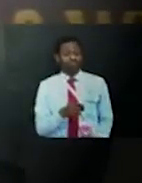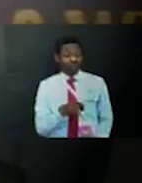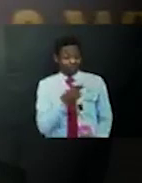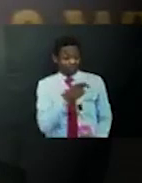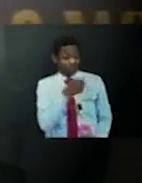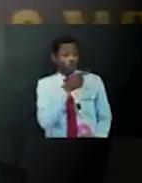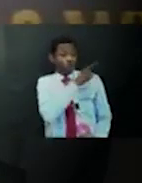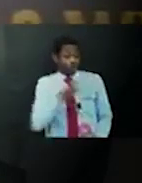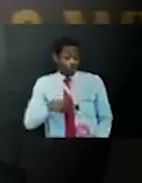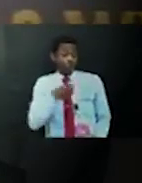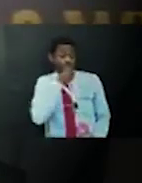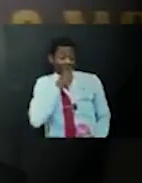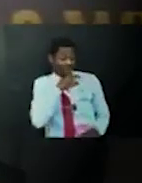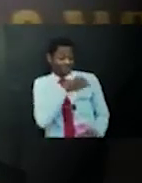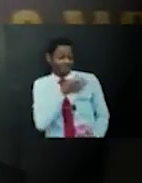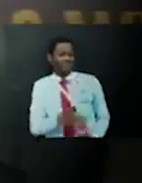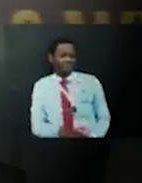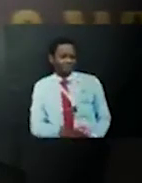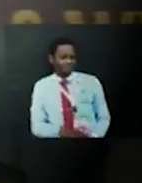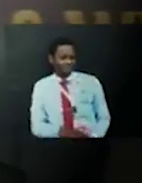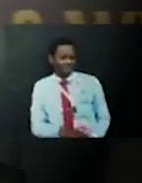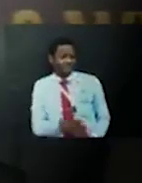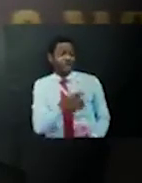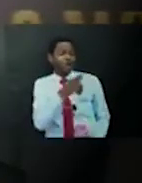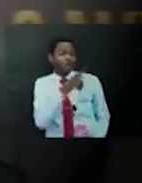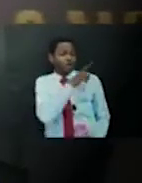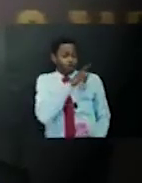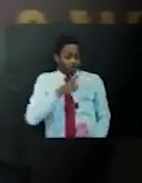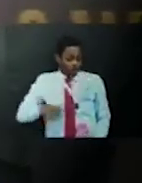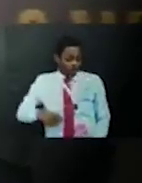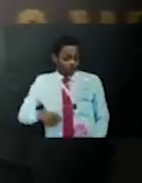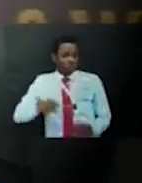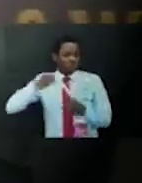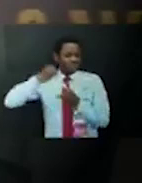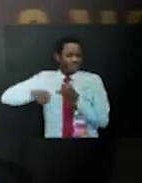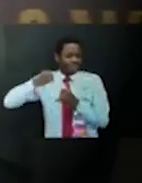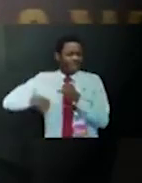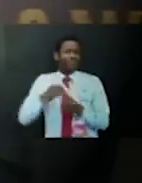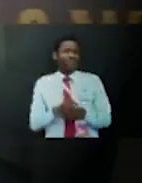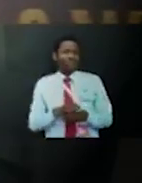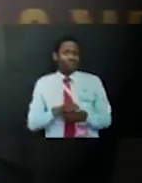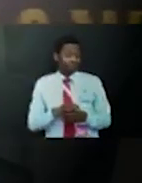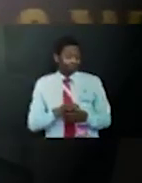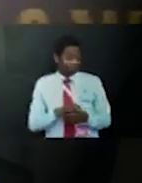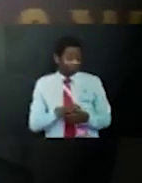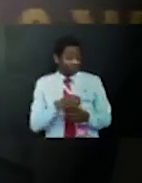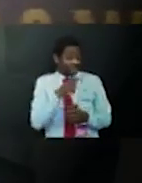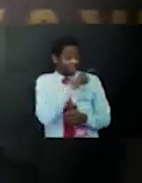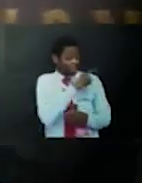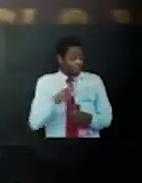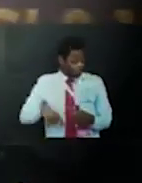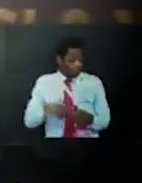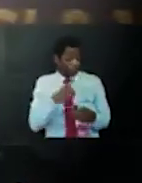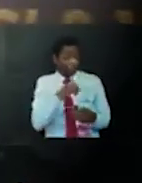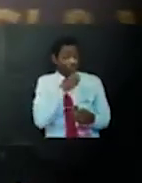Eradi edidiwahu. Eye edidia. Epiato. She's teaching me that the Lord's, the communion, is the